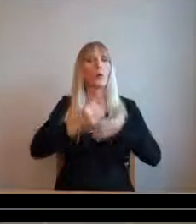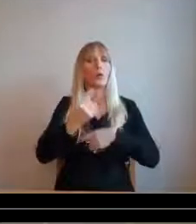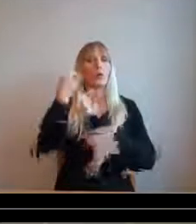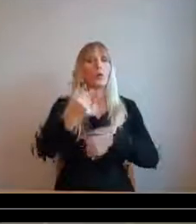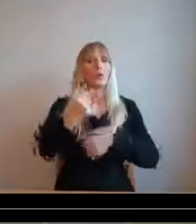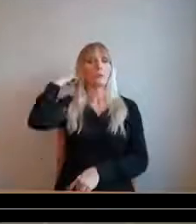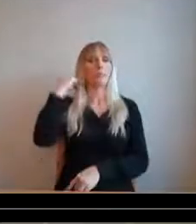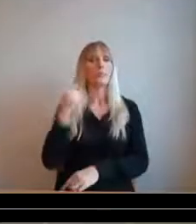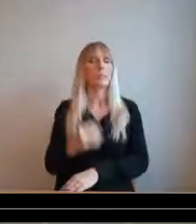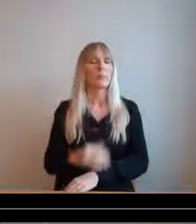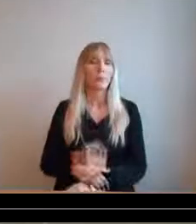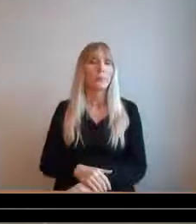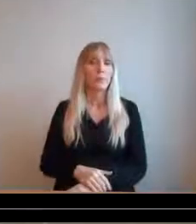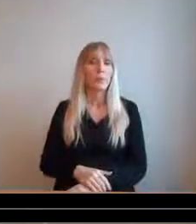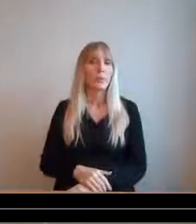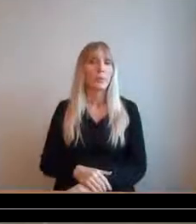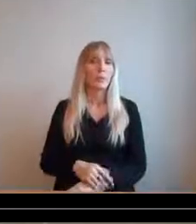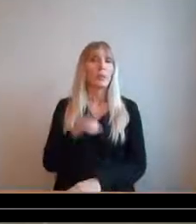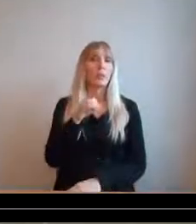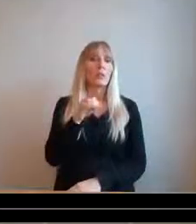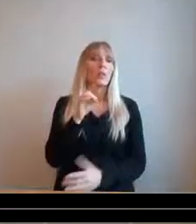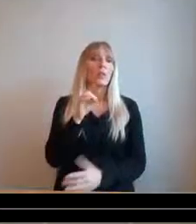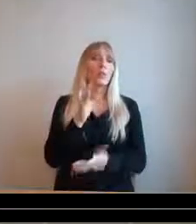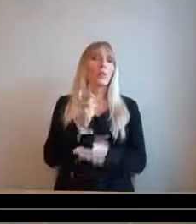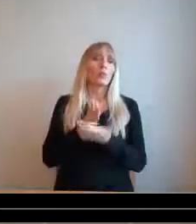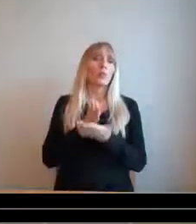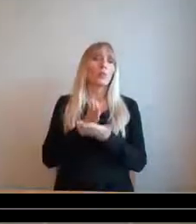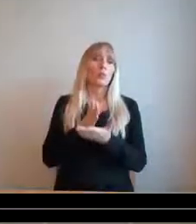was actually. So it was the